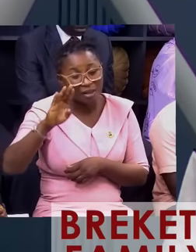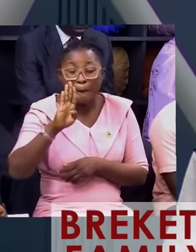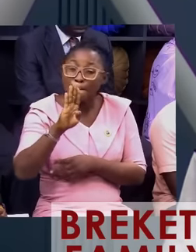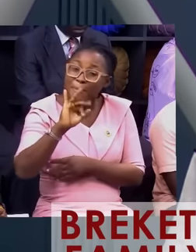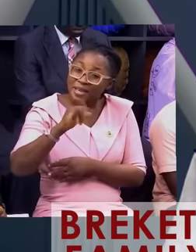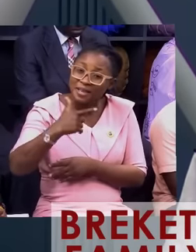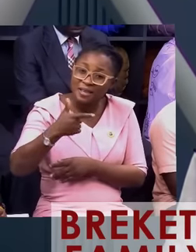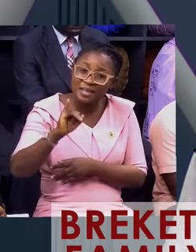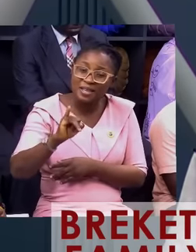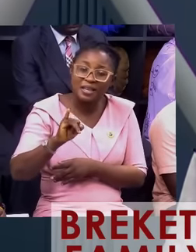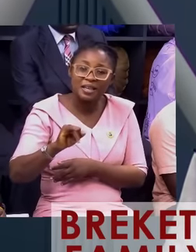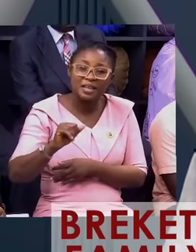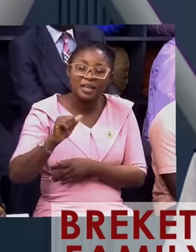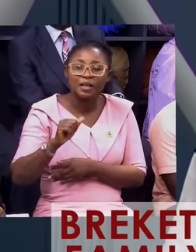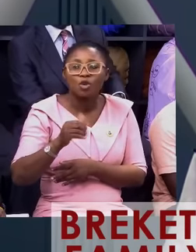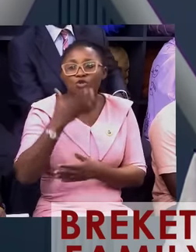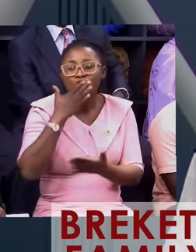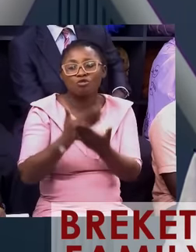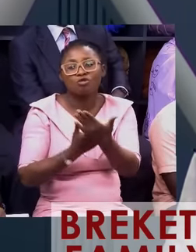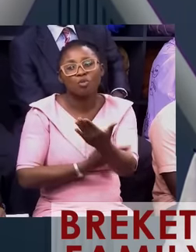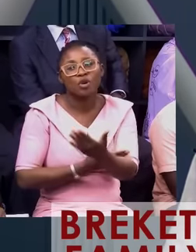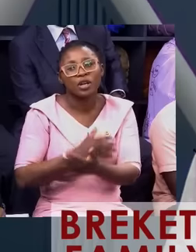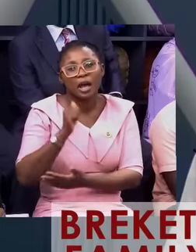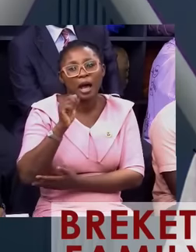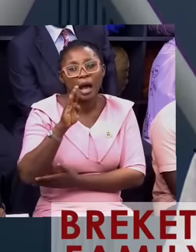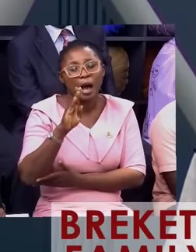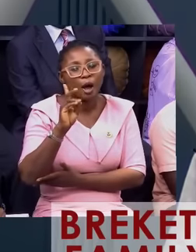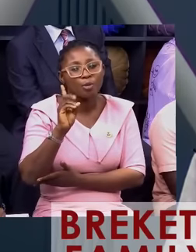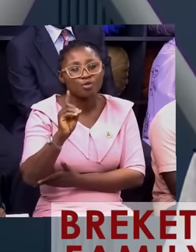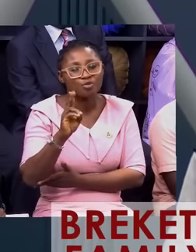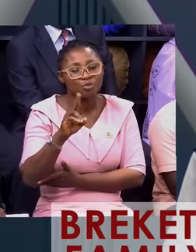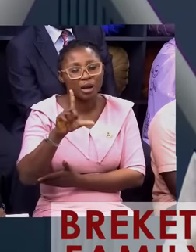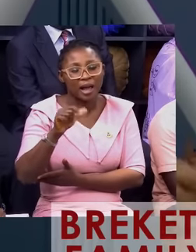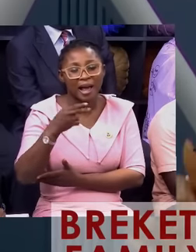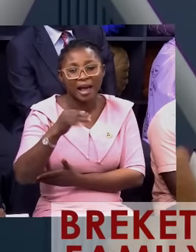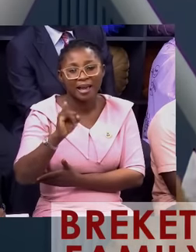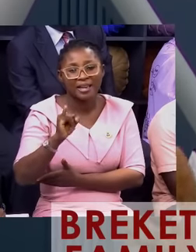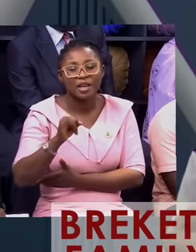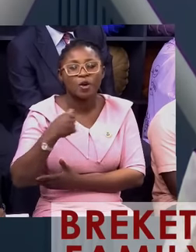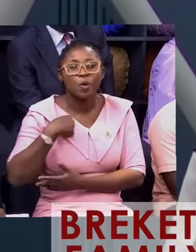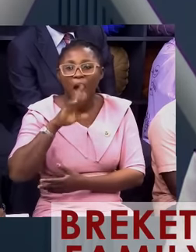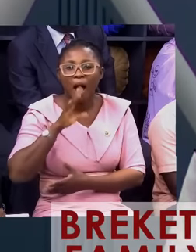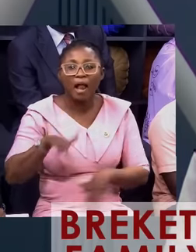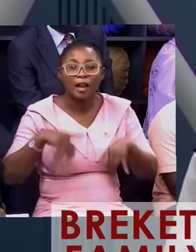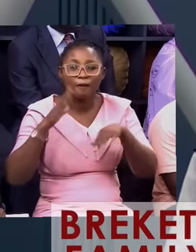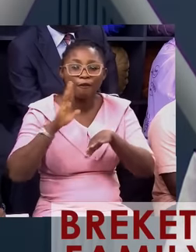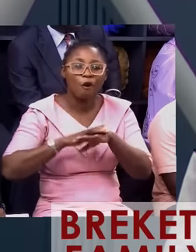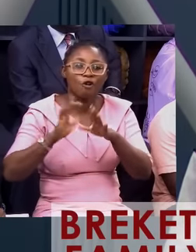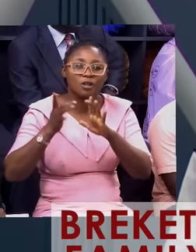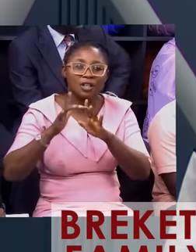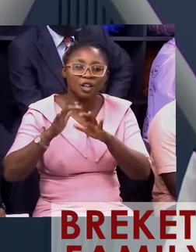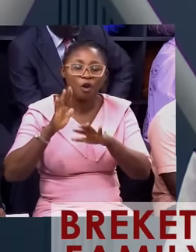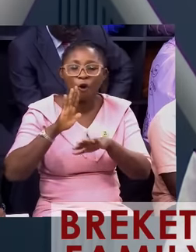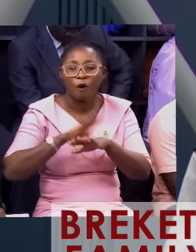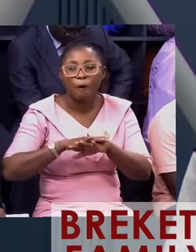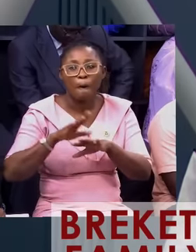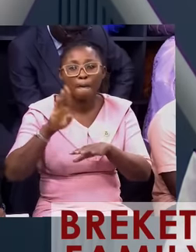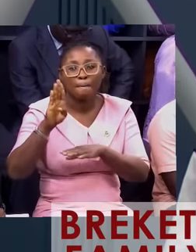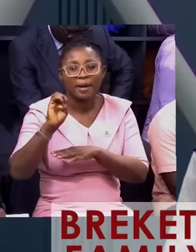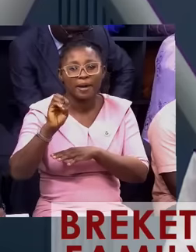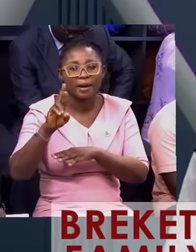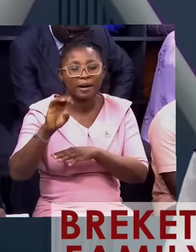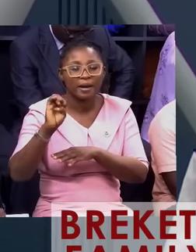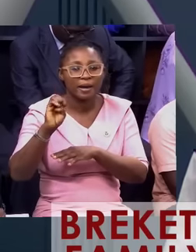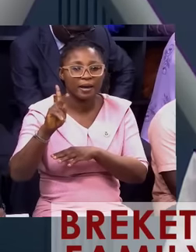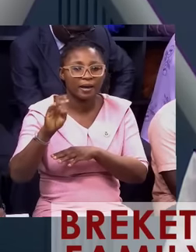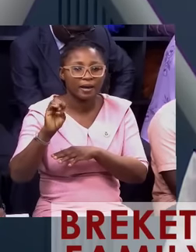hello ABD good morning sir we live on air now on bre family human rights